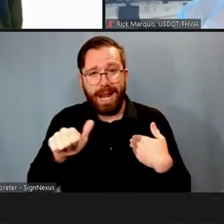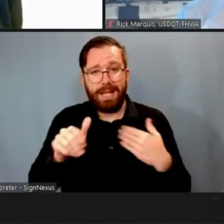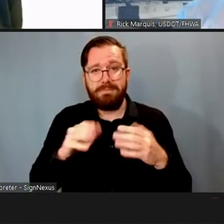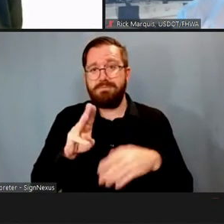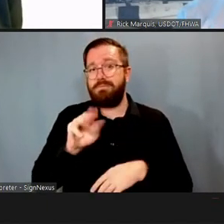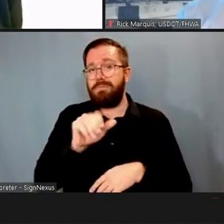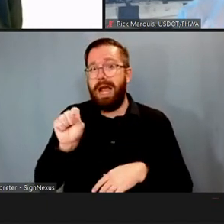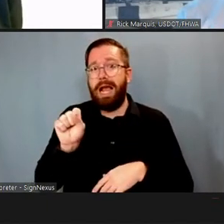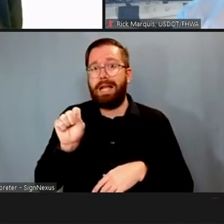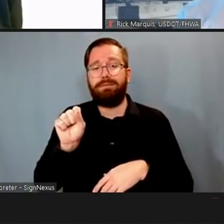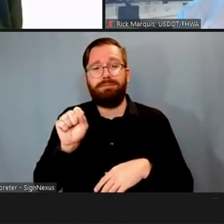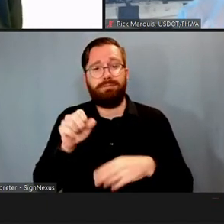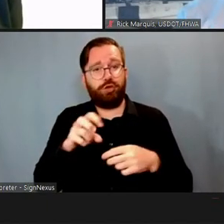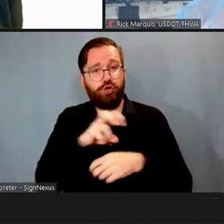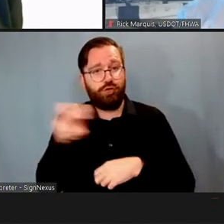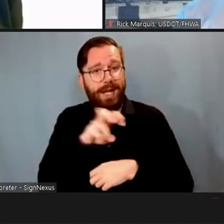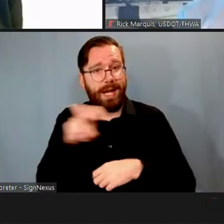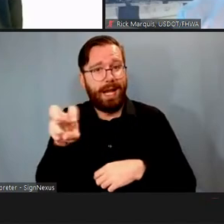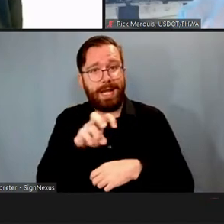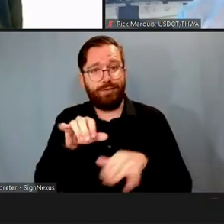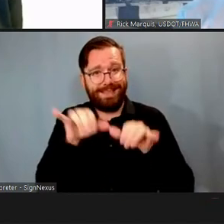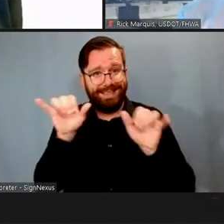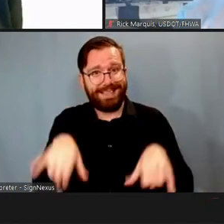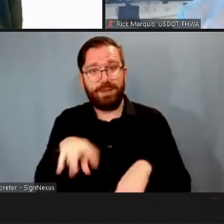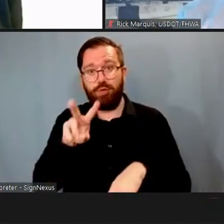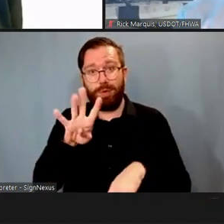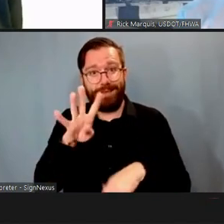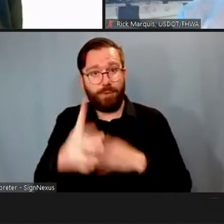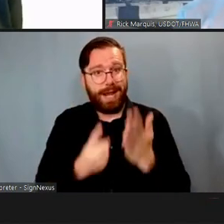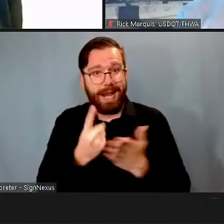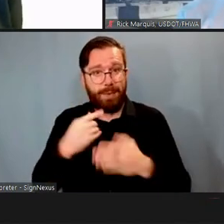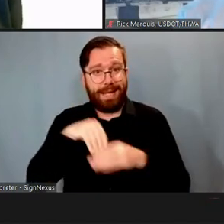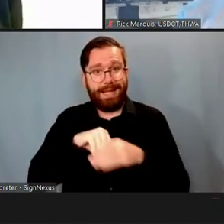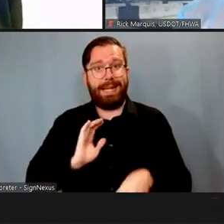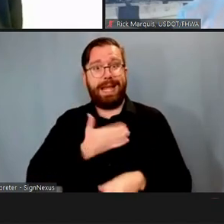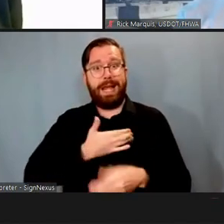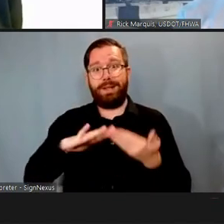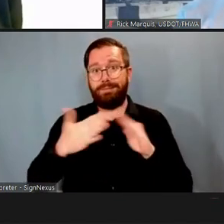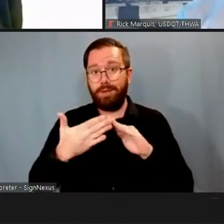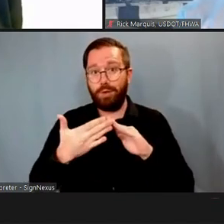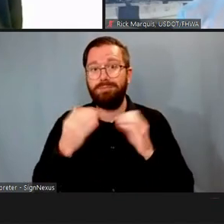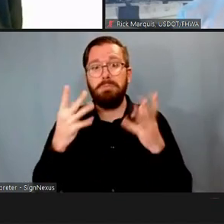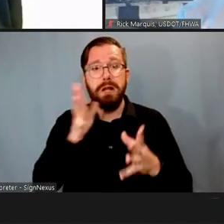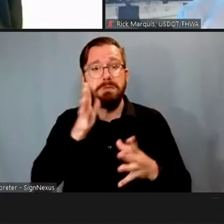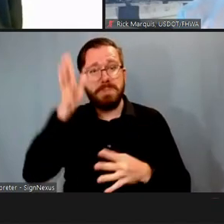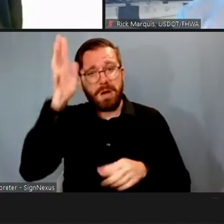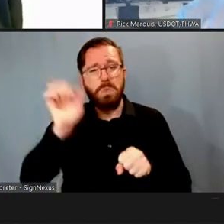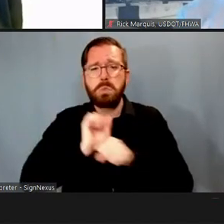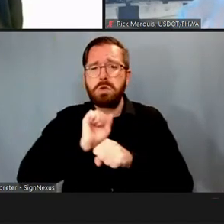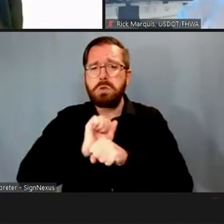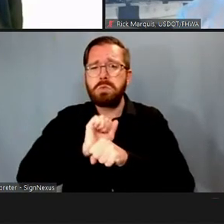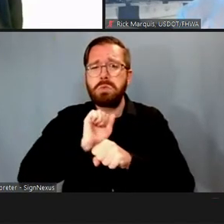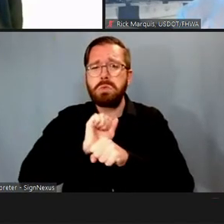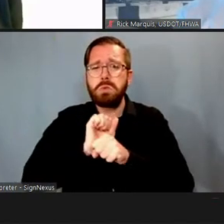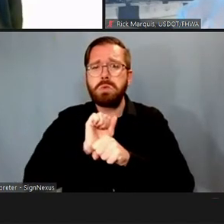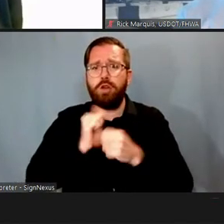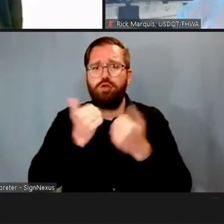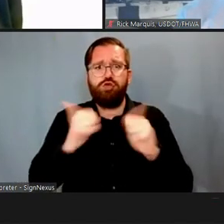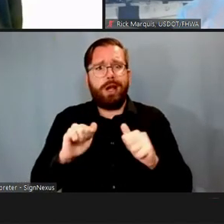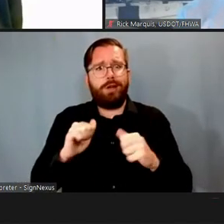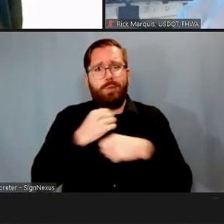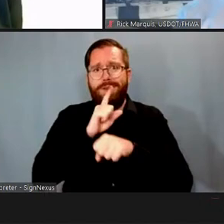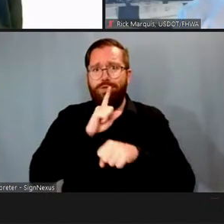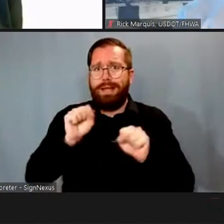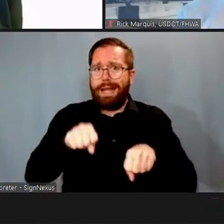residents are working class families where both parents work to make ends meet we are a community with many seniors who often need to